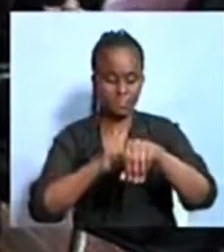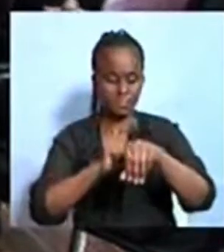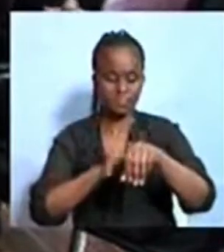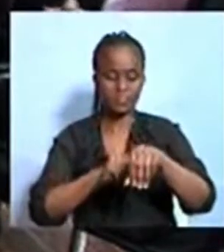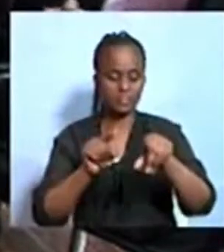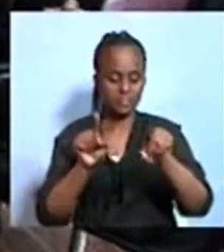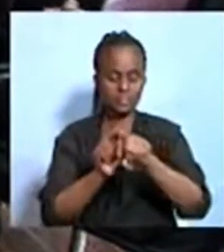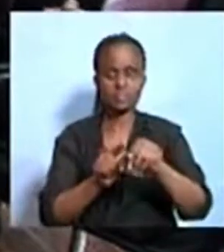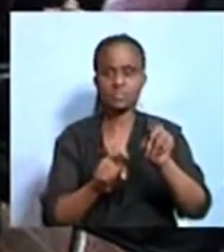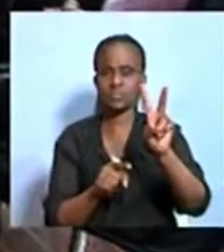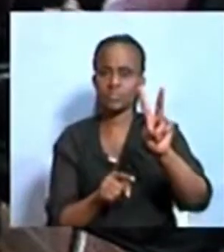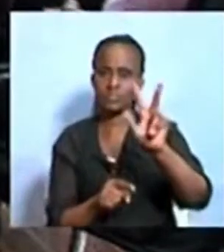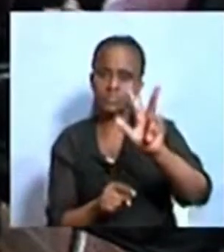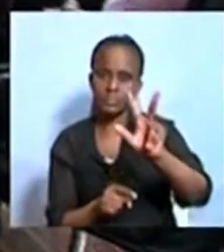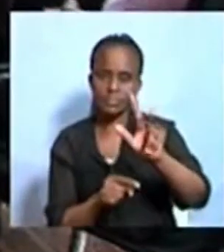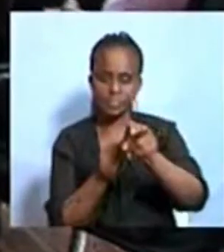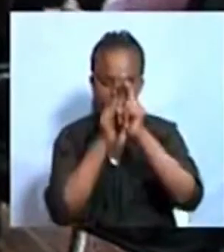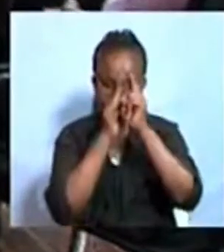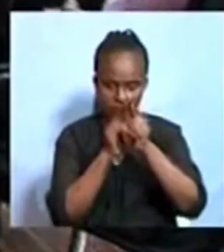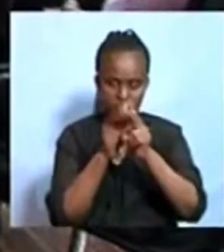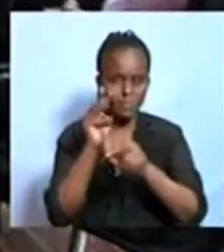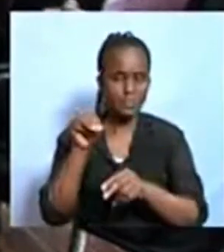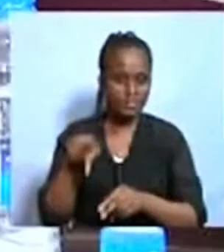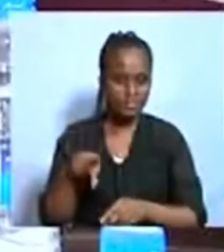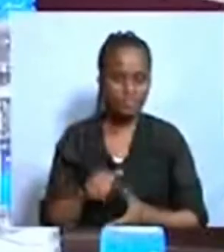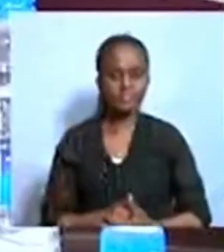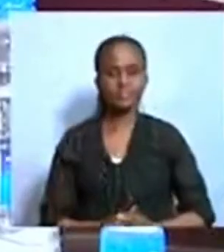2 or 3 honorable MPs.